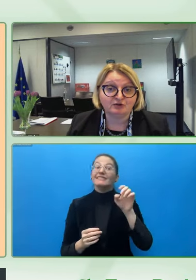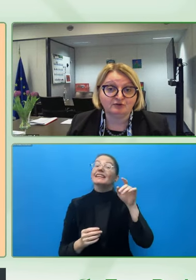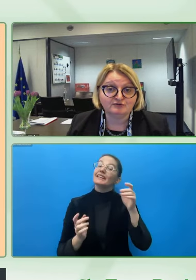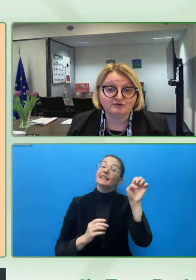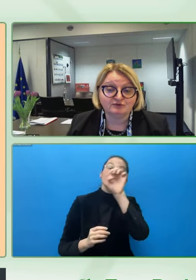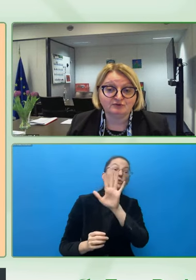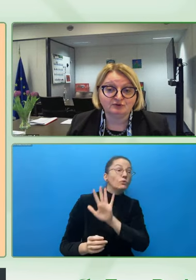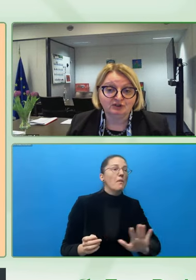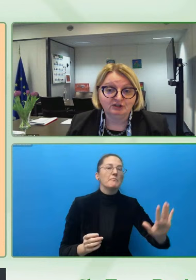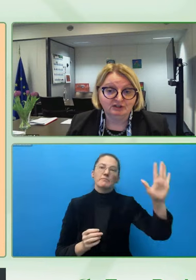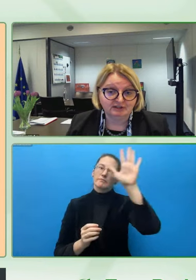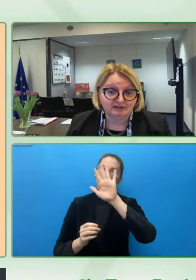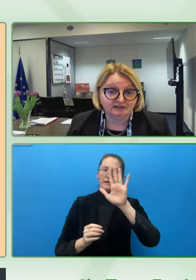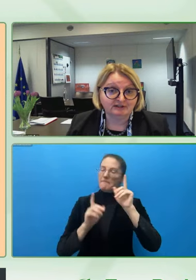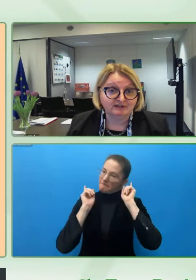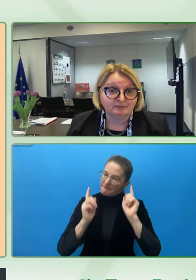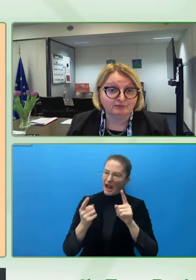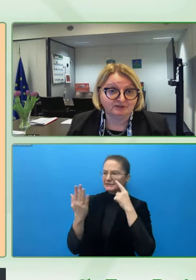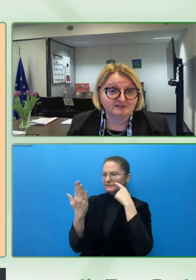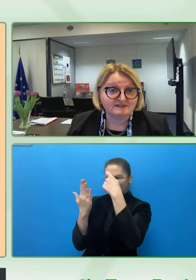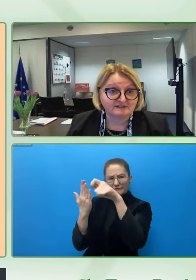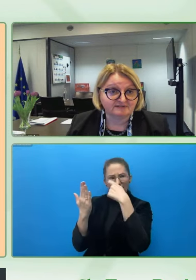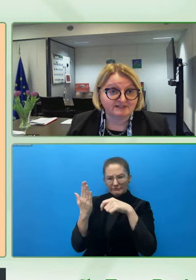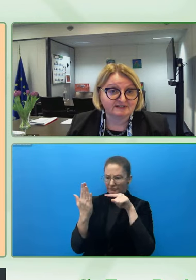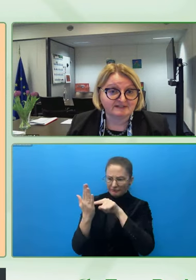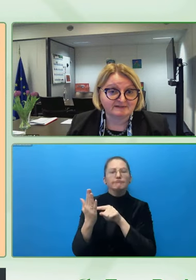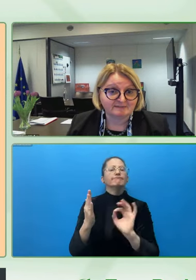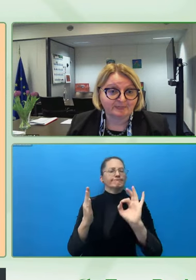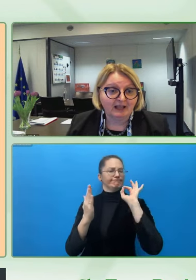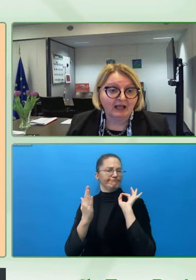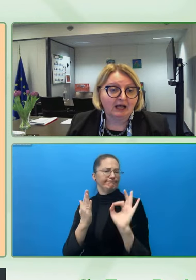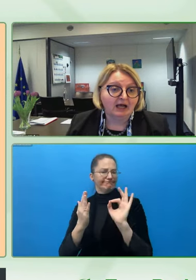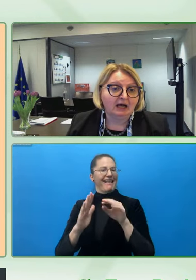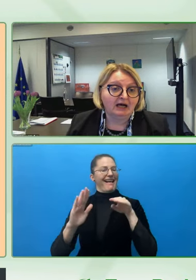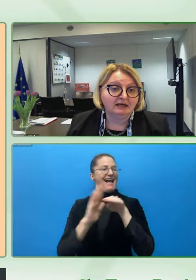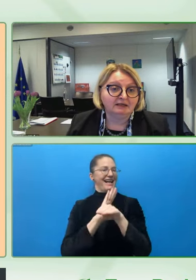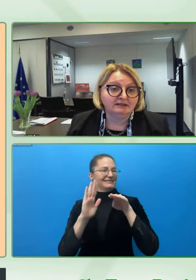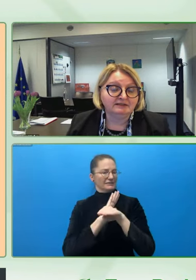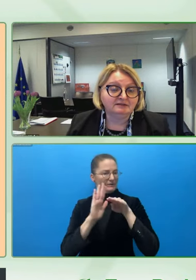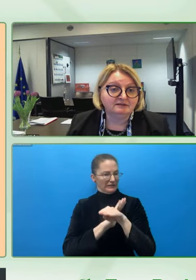and also important services.